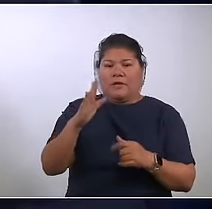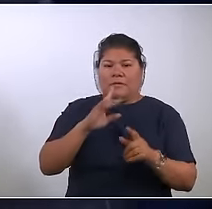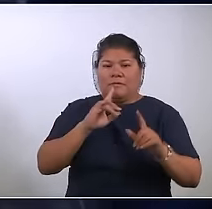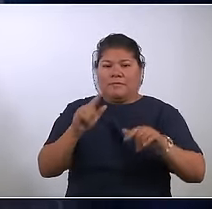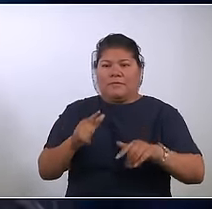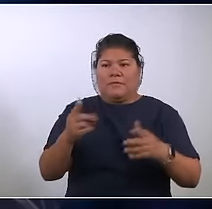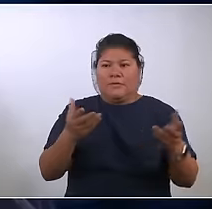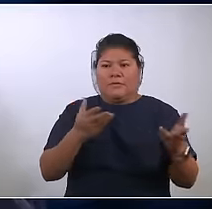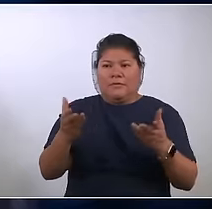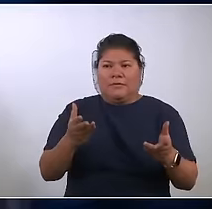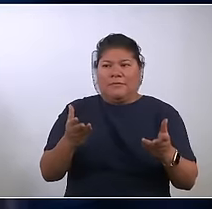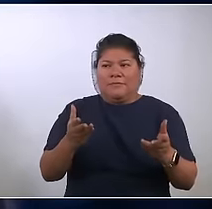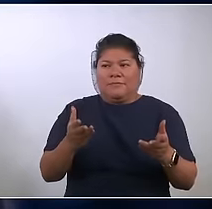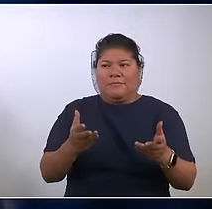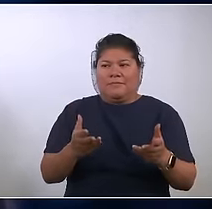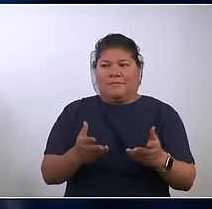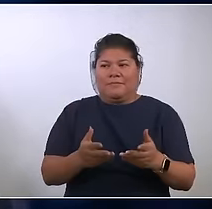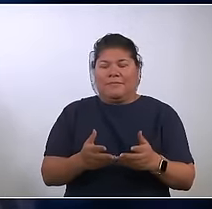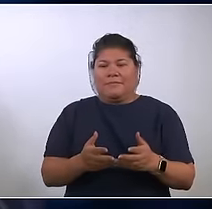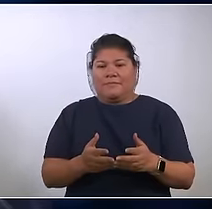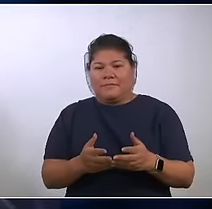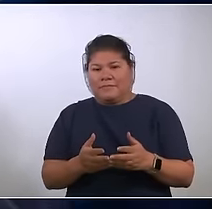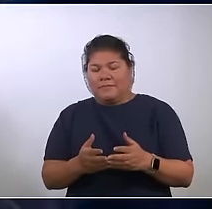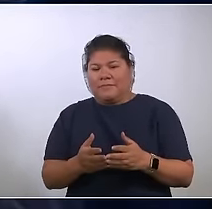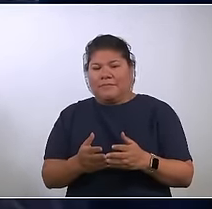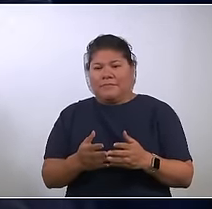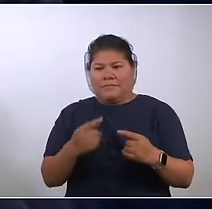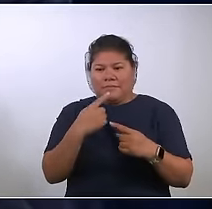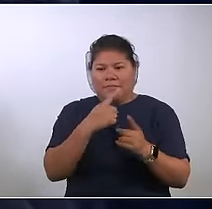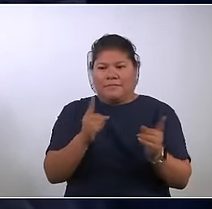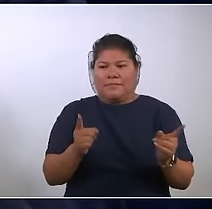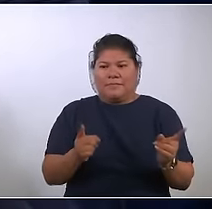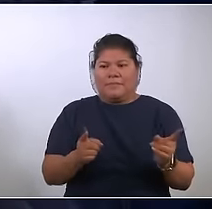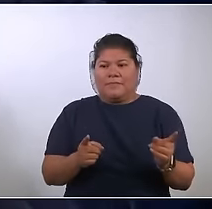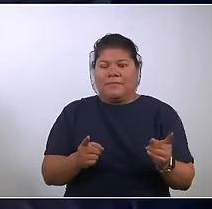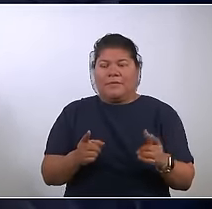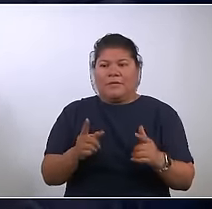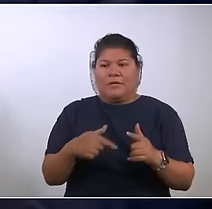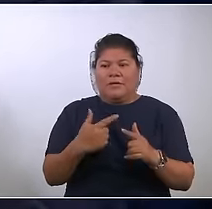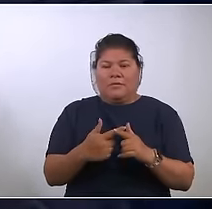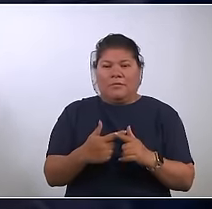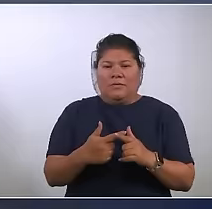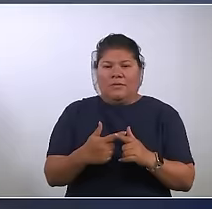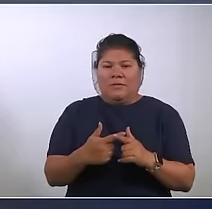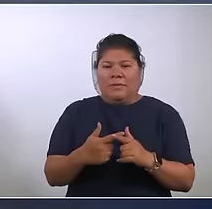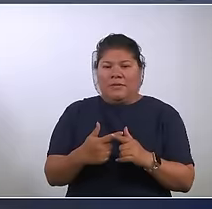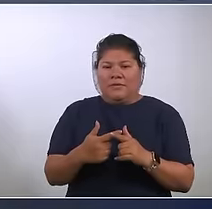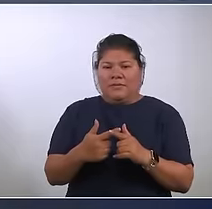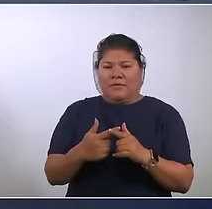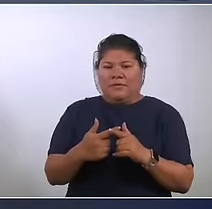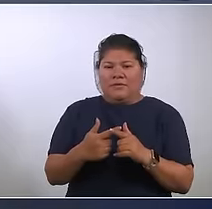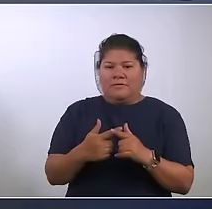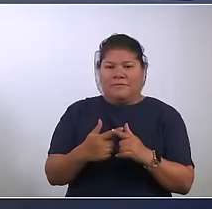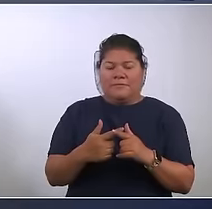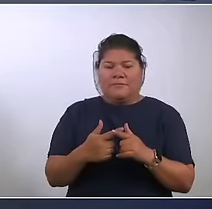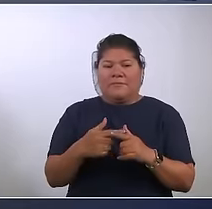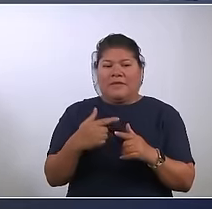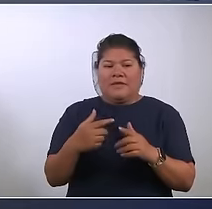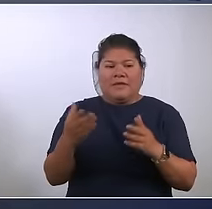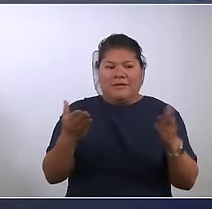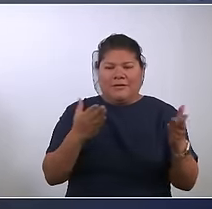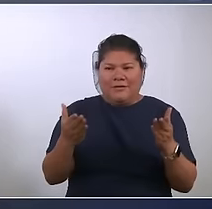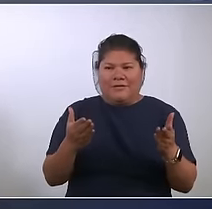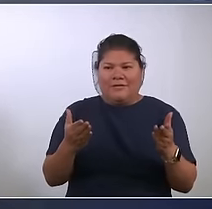a sus siervos hablar. God commands his servants to speak. Entonces, then, el